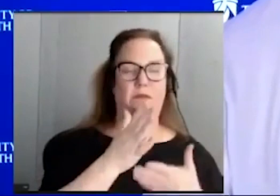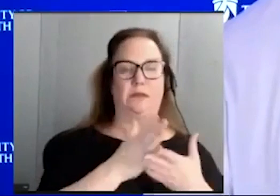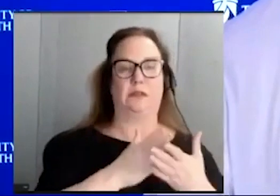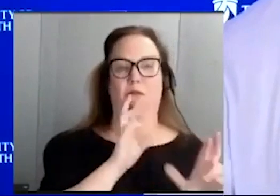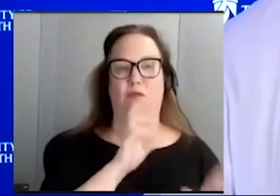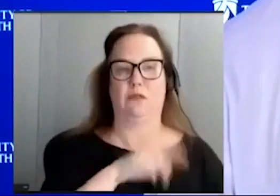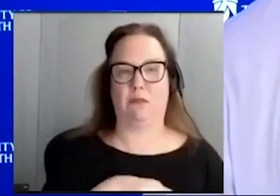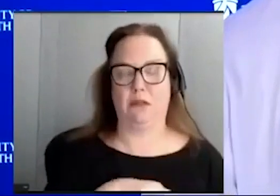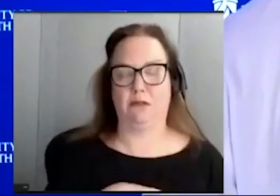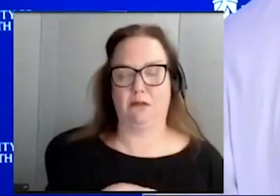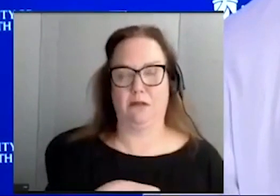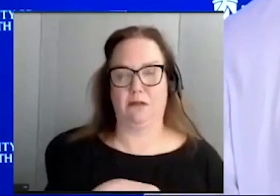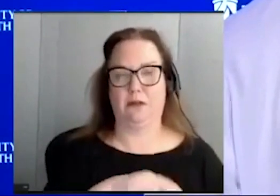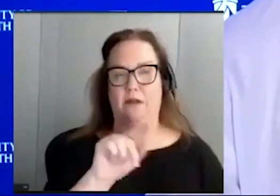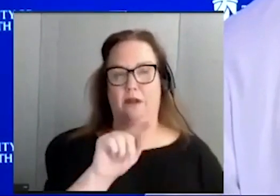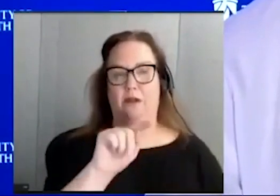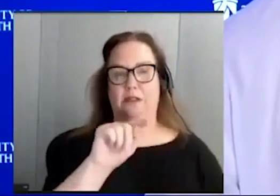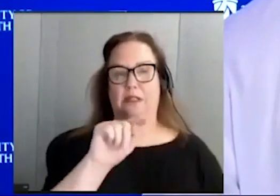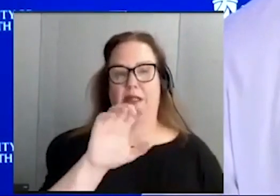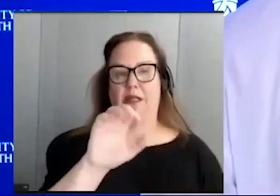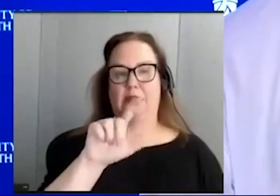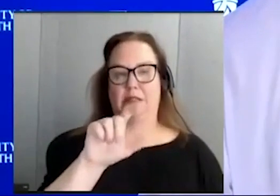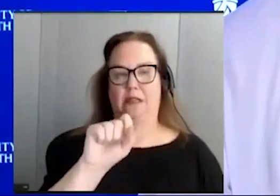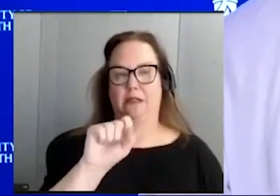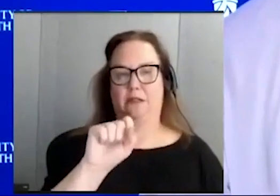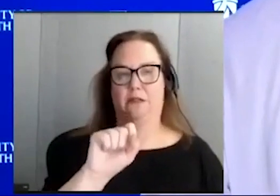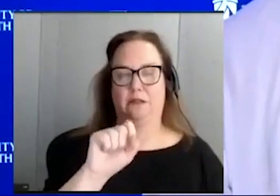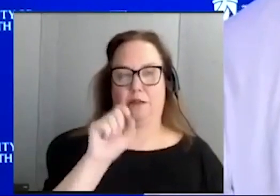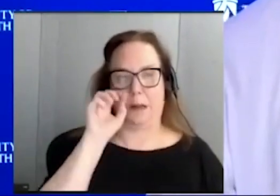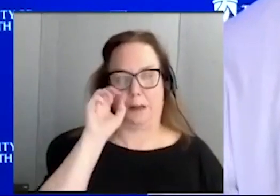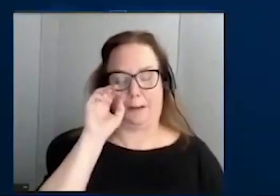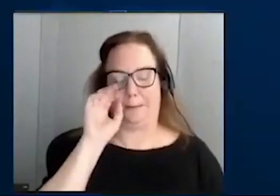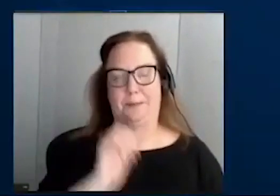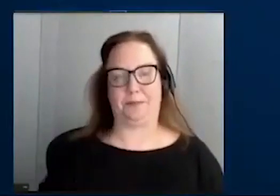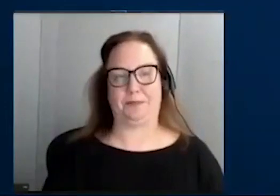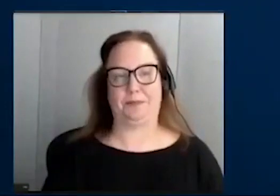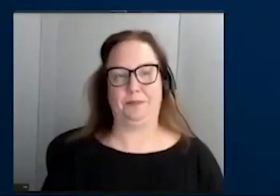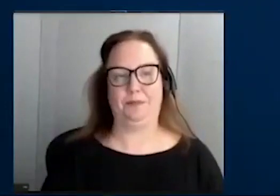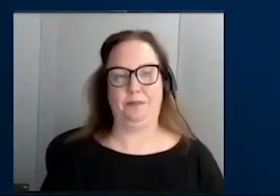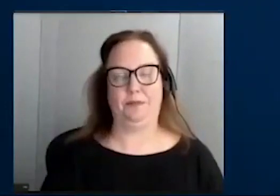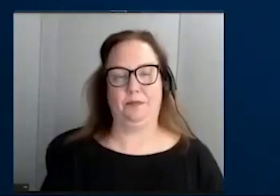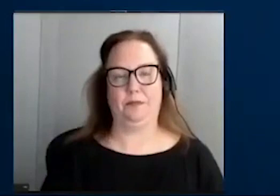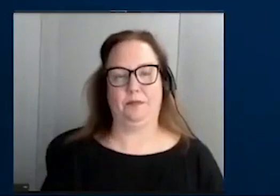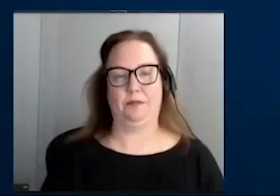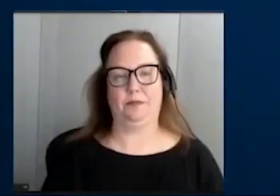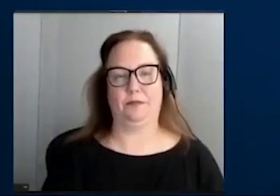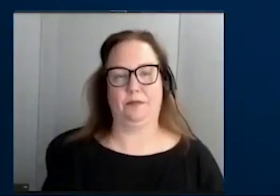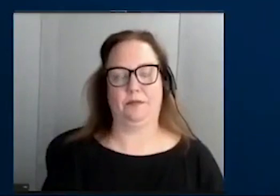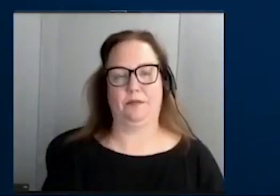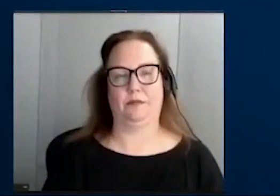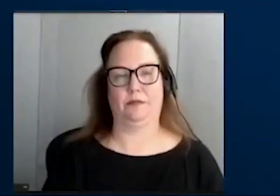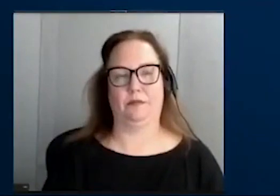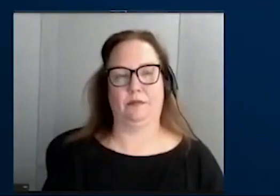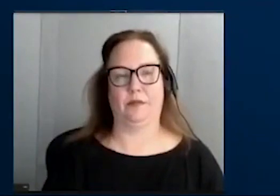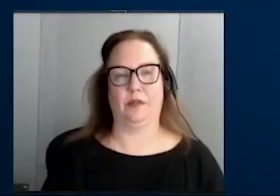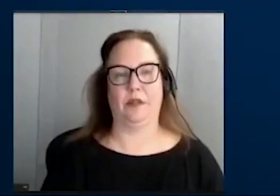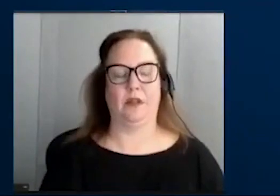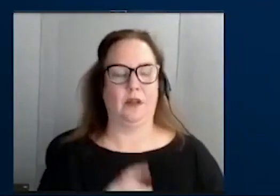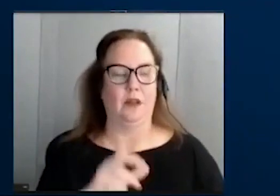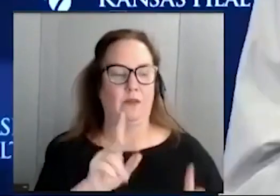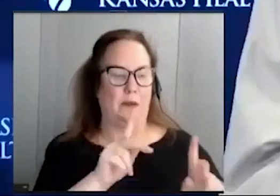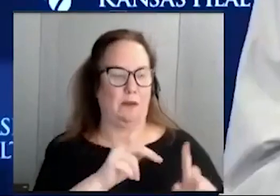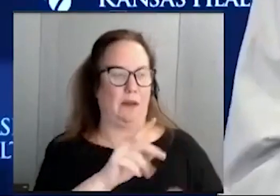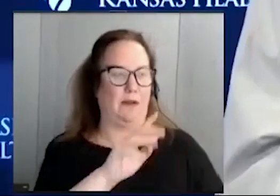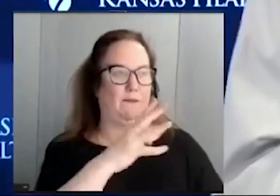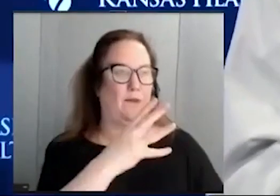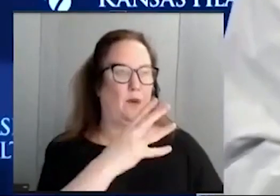especially of those T cells, even if you haven't yet received your booster dose. I think what this question probably is, like, for somebody who's, let's say they're 4.5 months out,